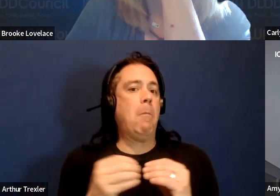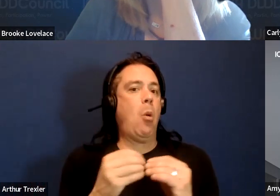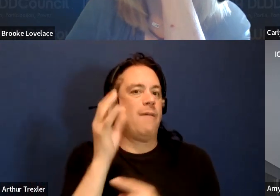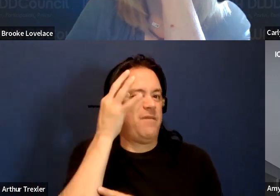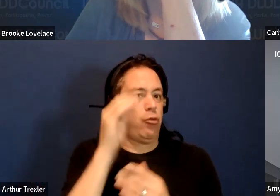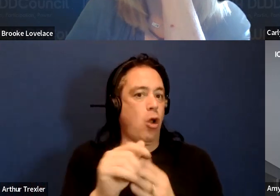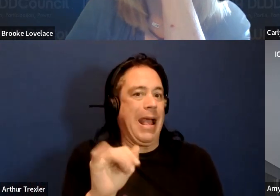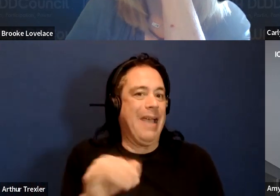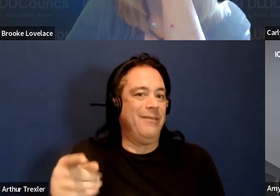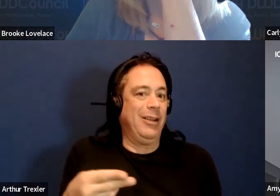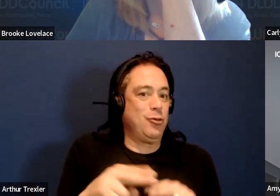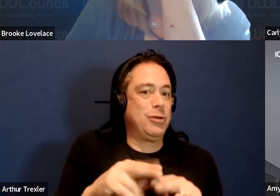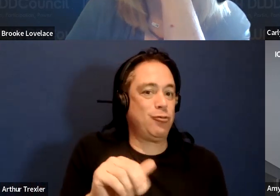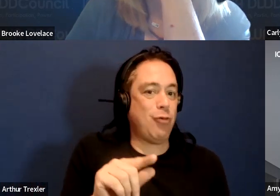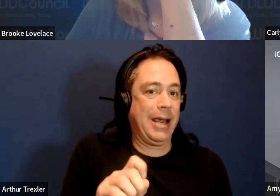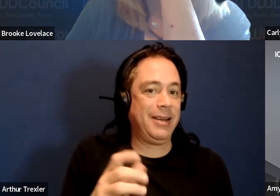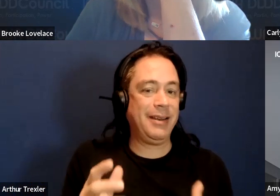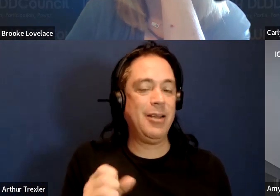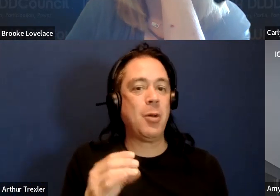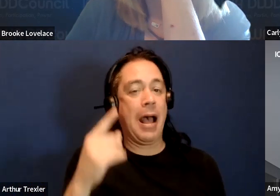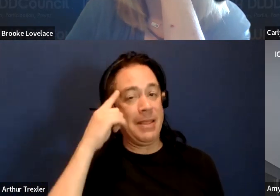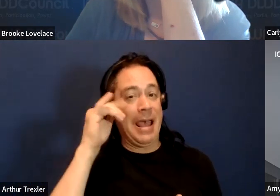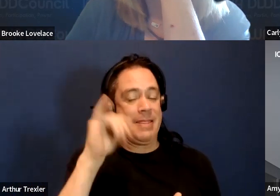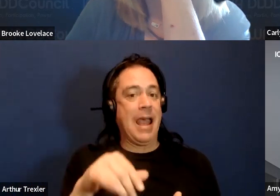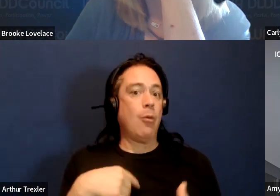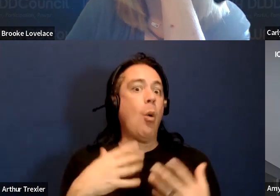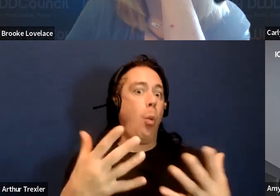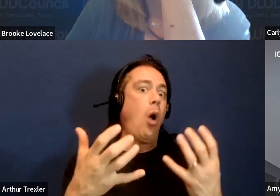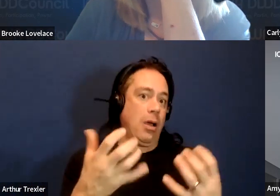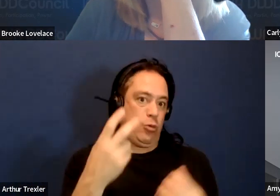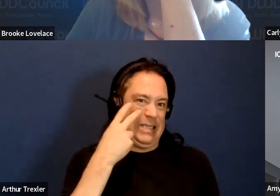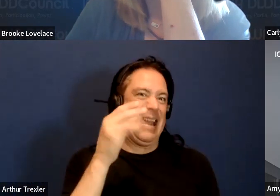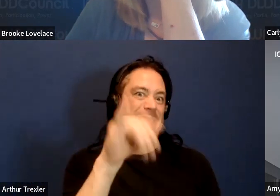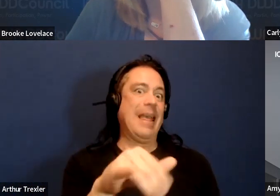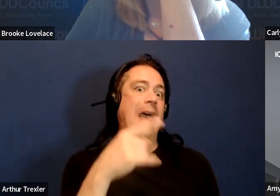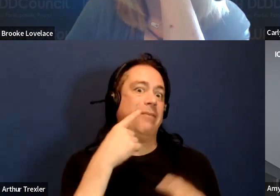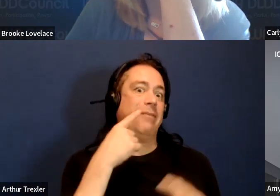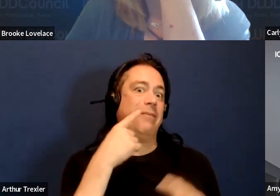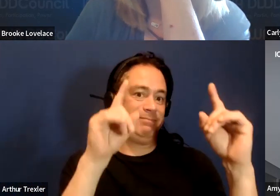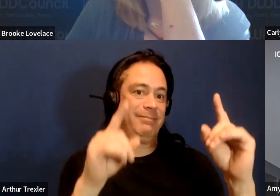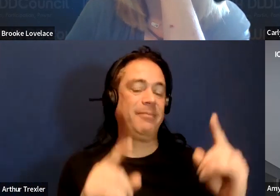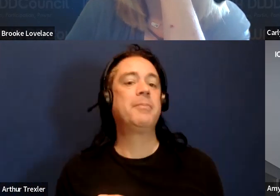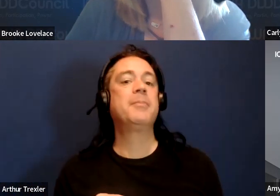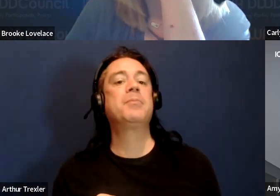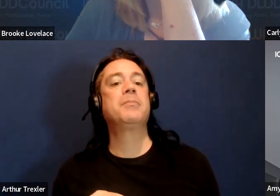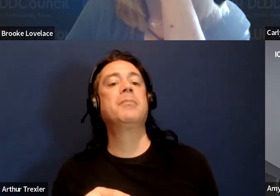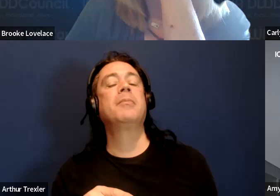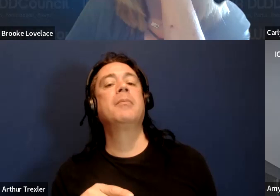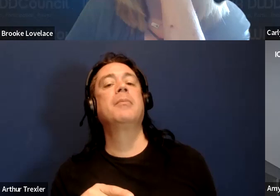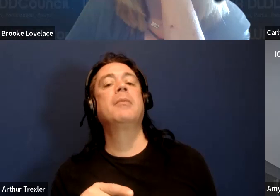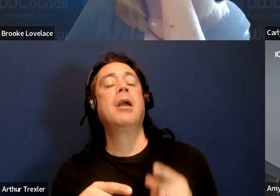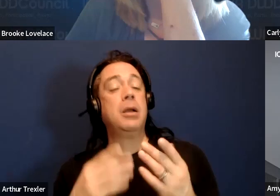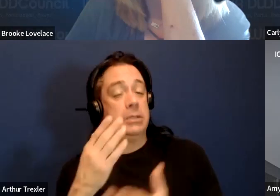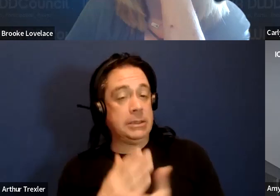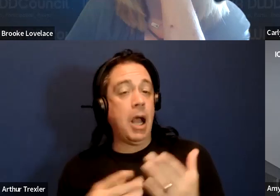they do increase rates. So I think that is something we all wanna see happen. It is safe from the funnel. Some of you may have